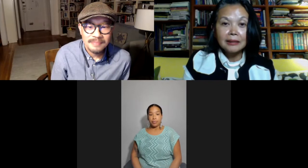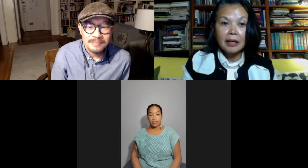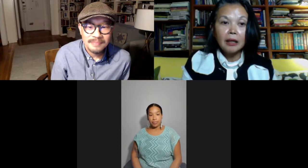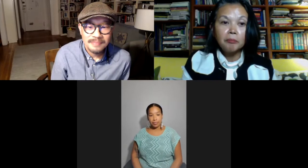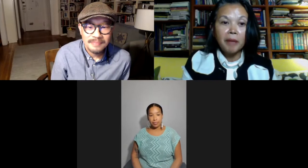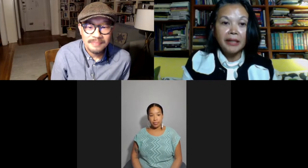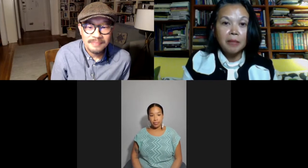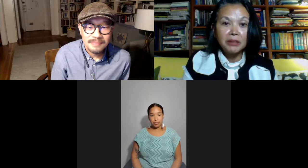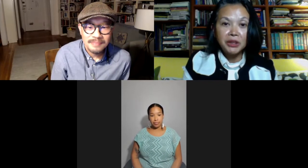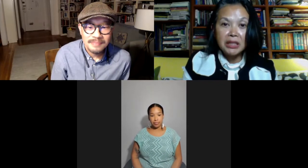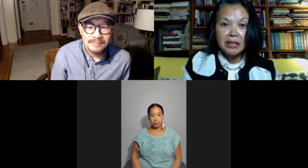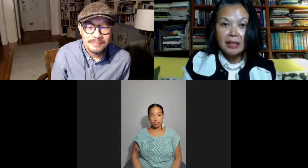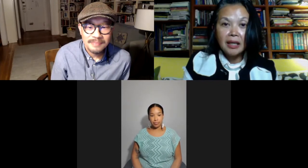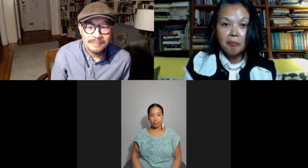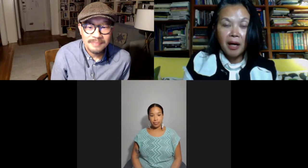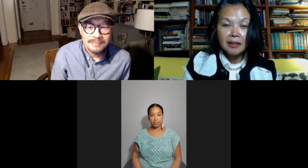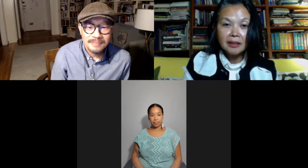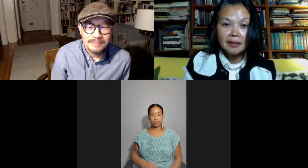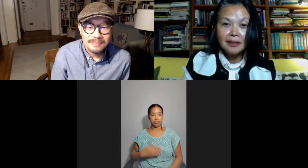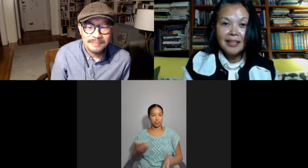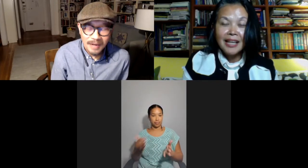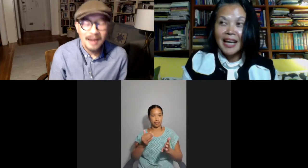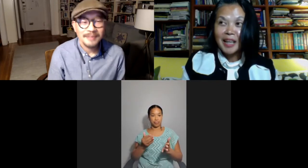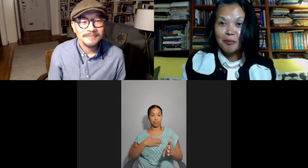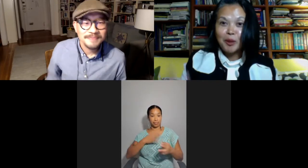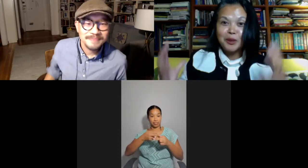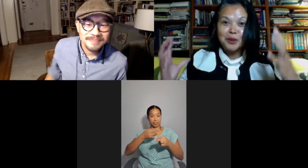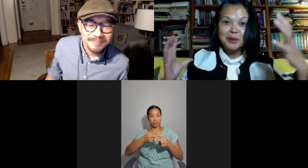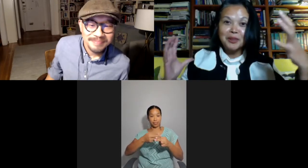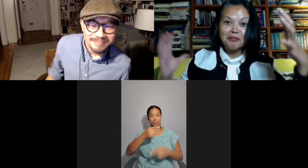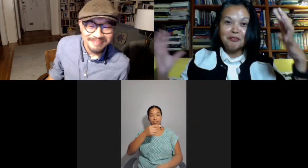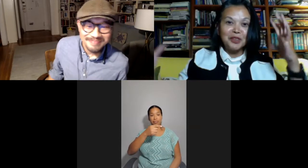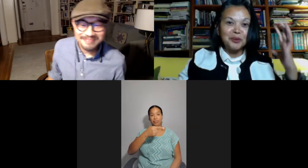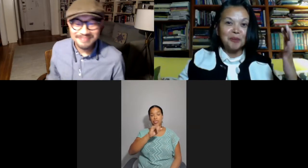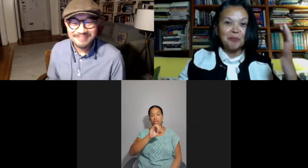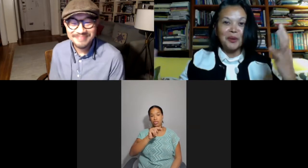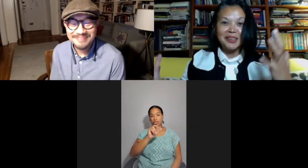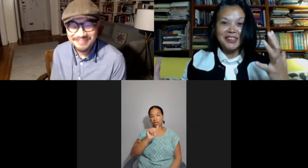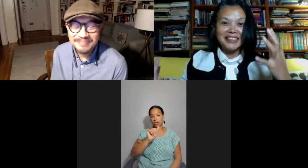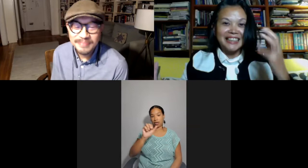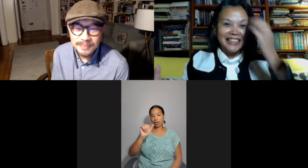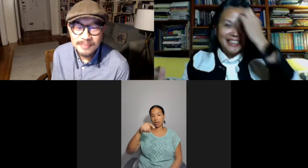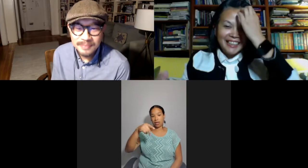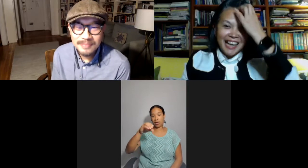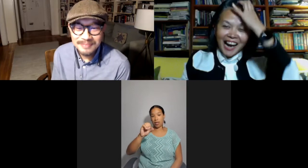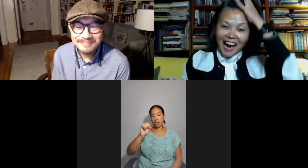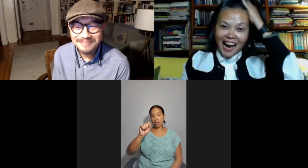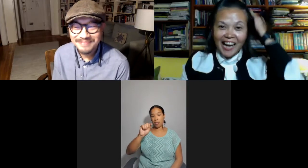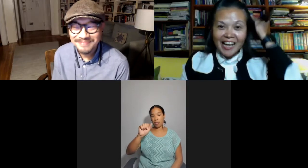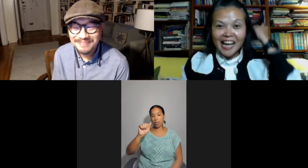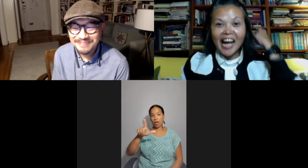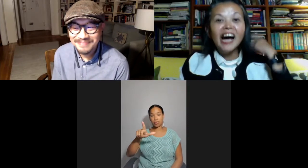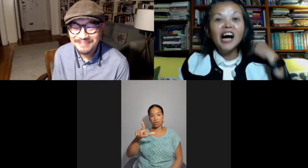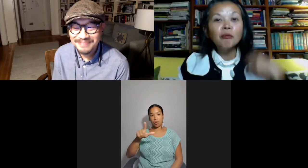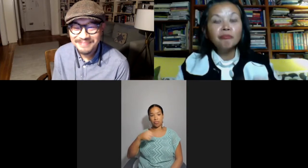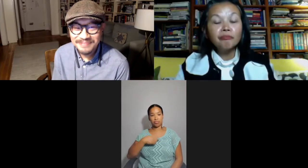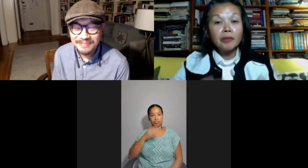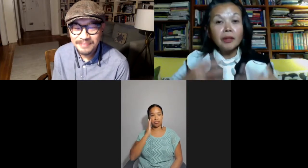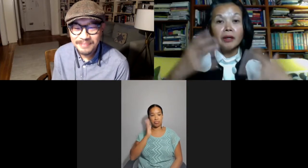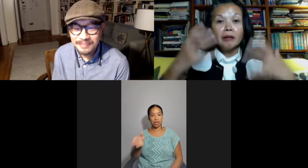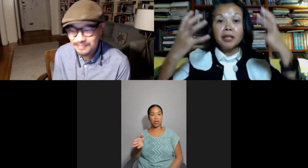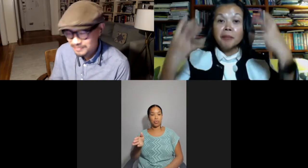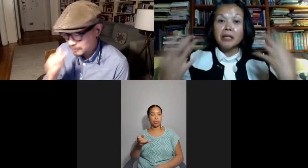asked. My name is Gina Apostol, and I'm going to do some visual pointers here. I